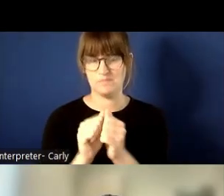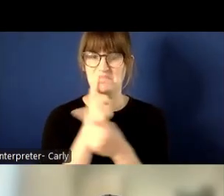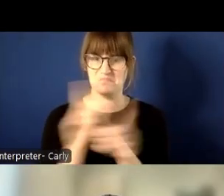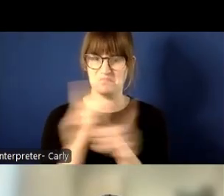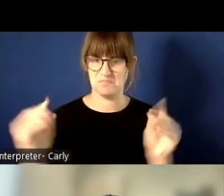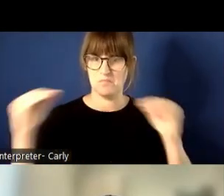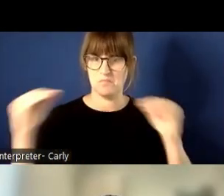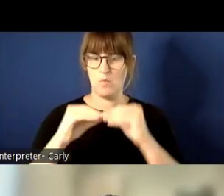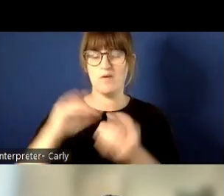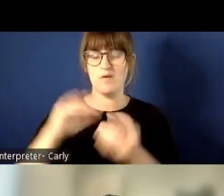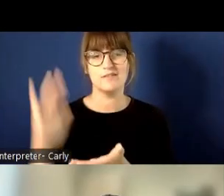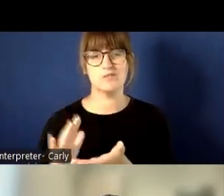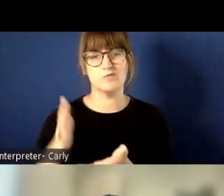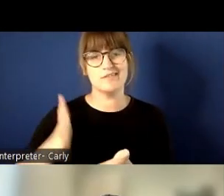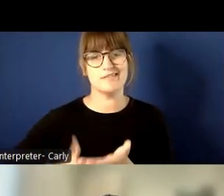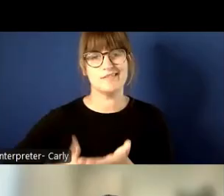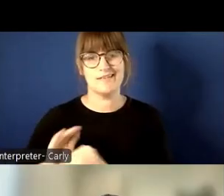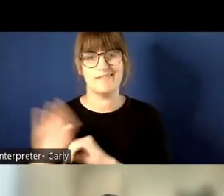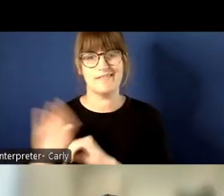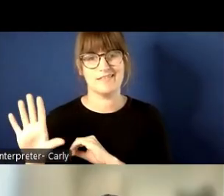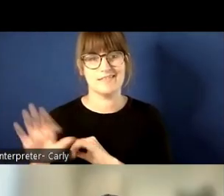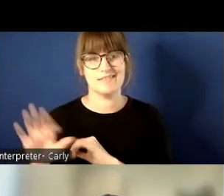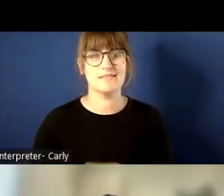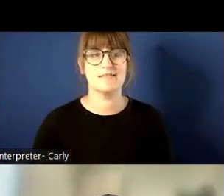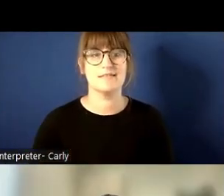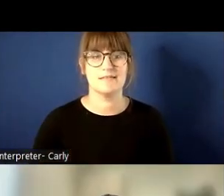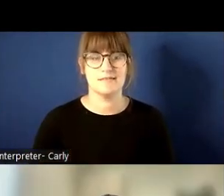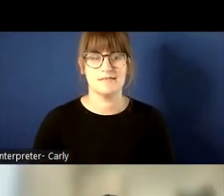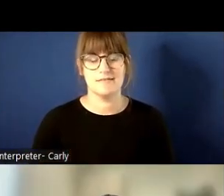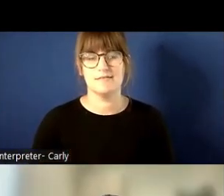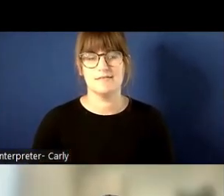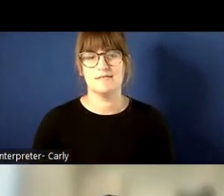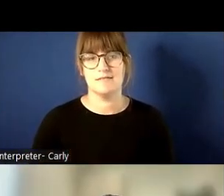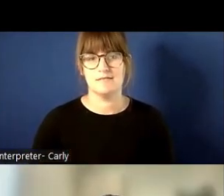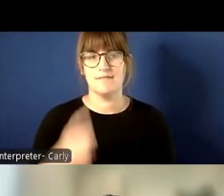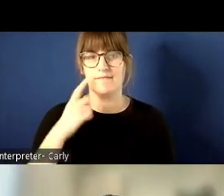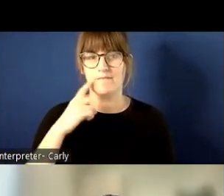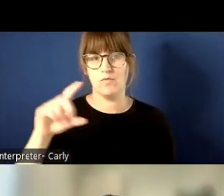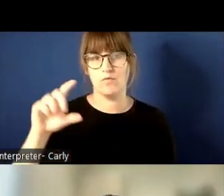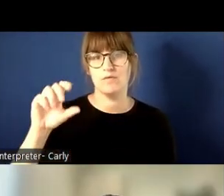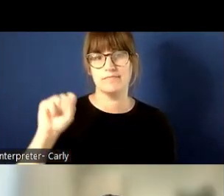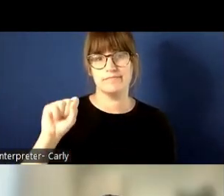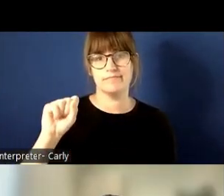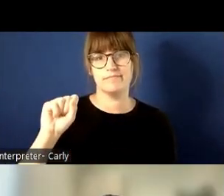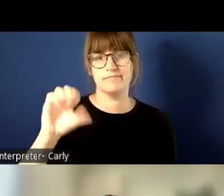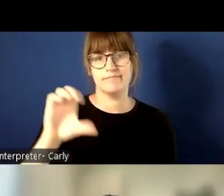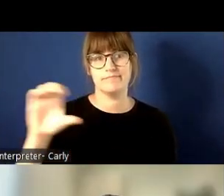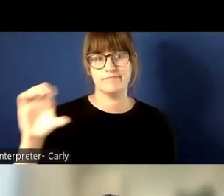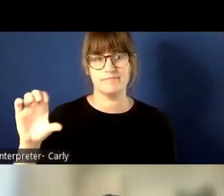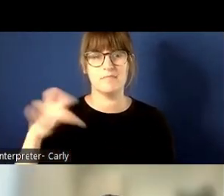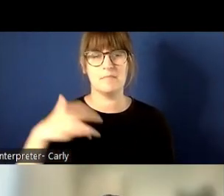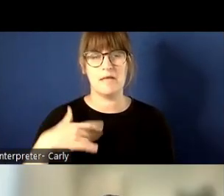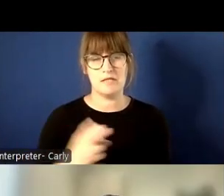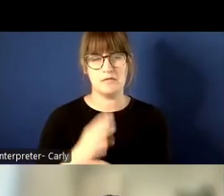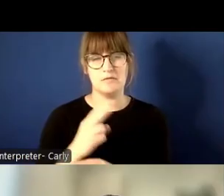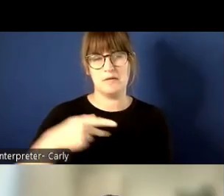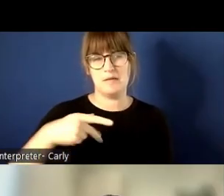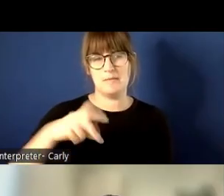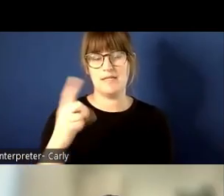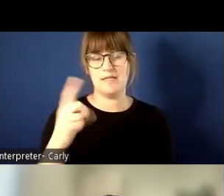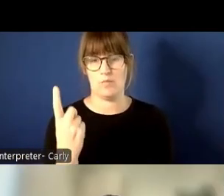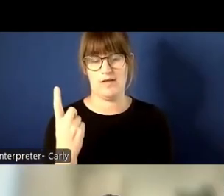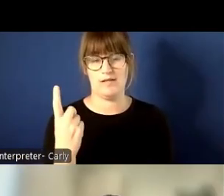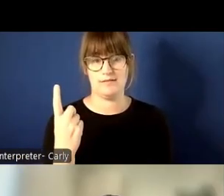side effects. Similar to with squamous cell carcinoma, we often target this PDL1, PD-1 pathway. So we can